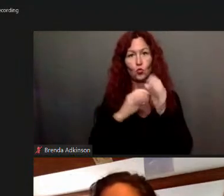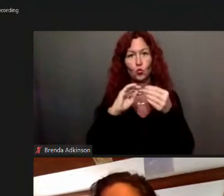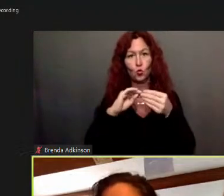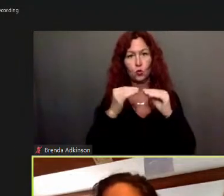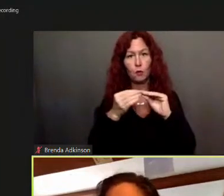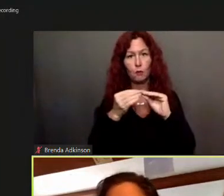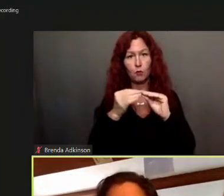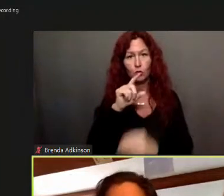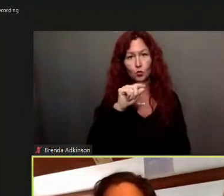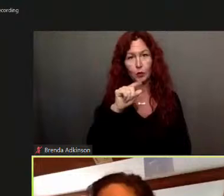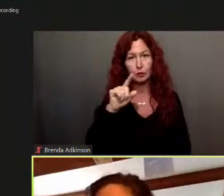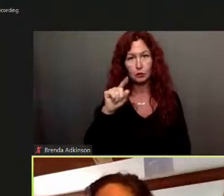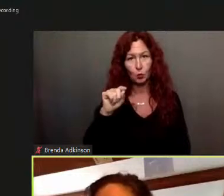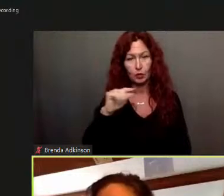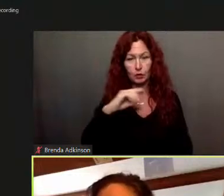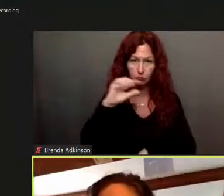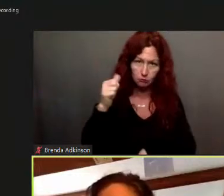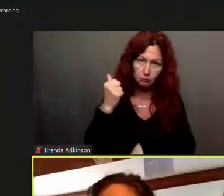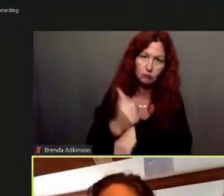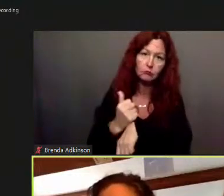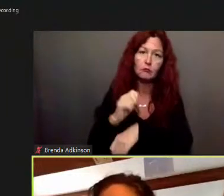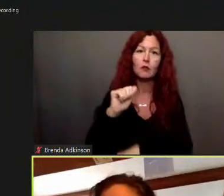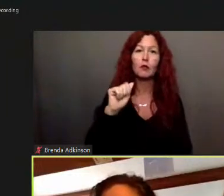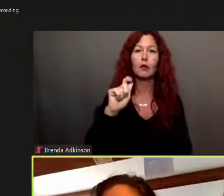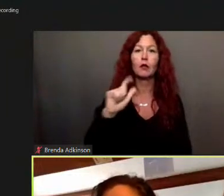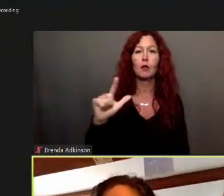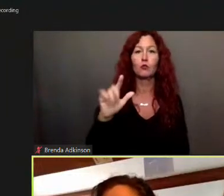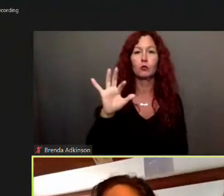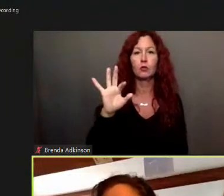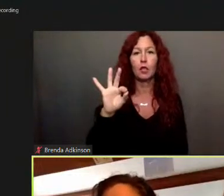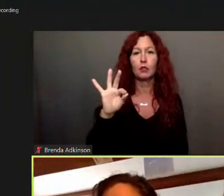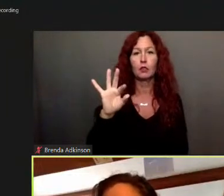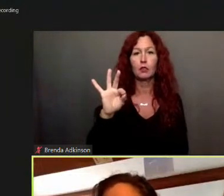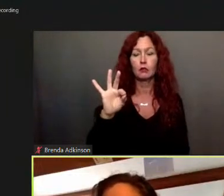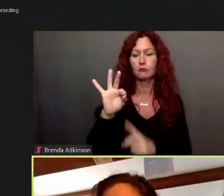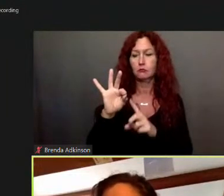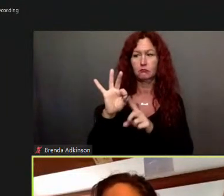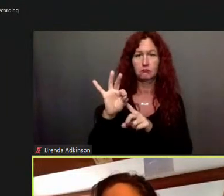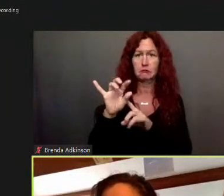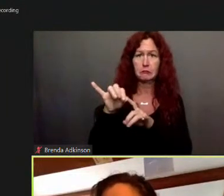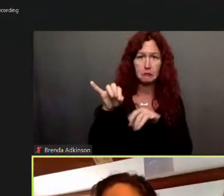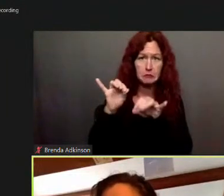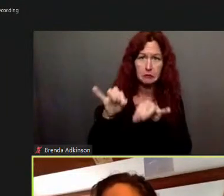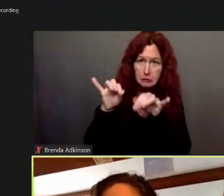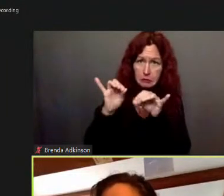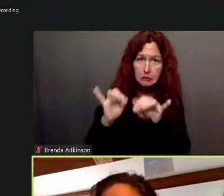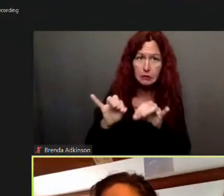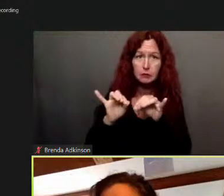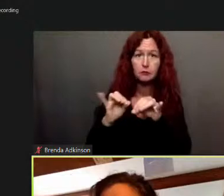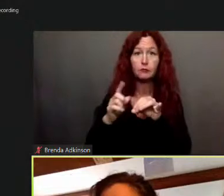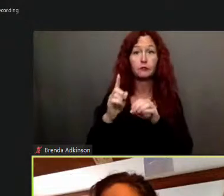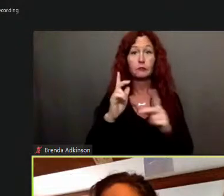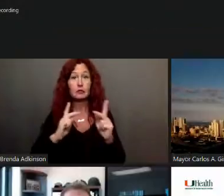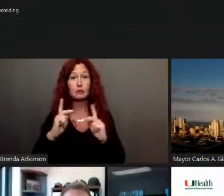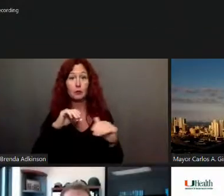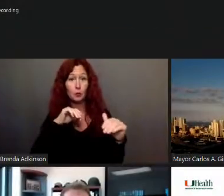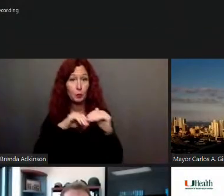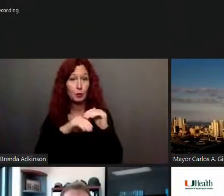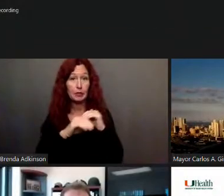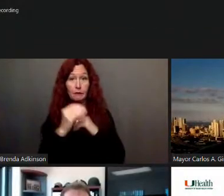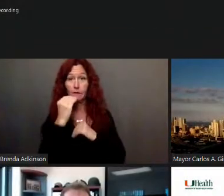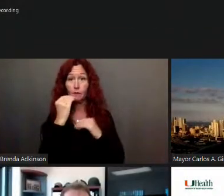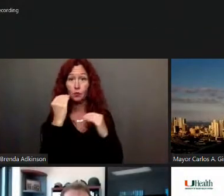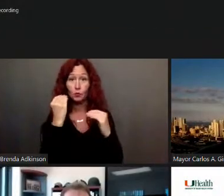2020, it was implemented April 9th. And it says persons working in or visiting grocery stores, restaurants,